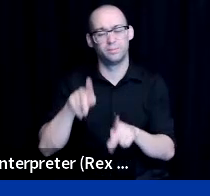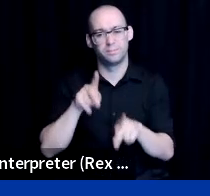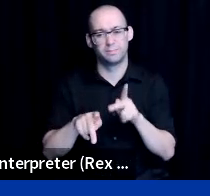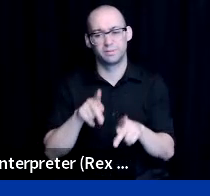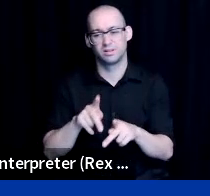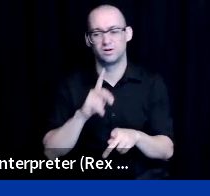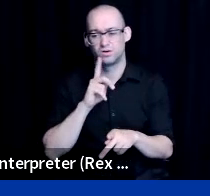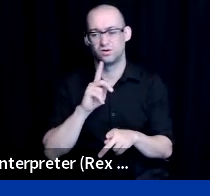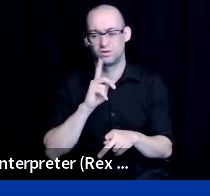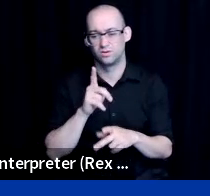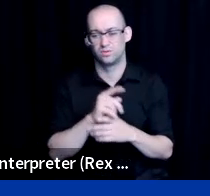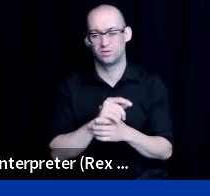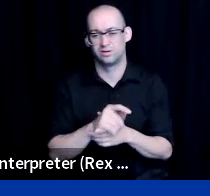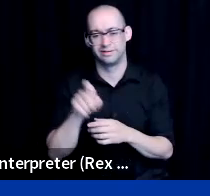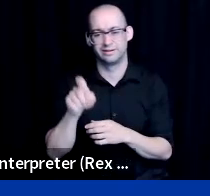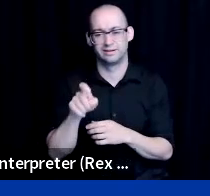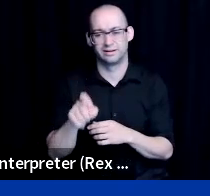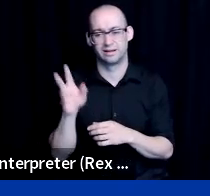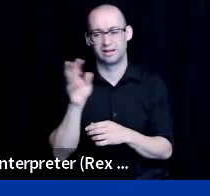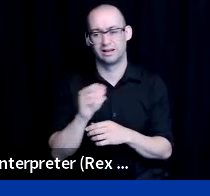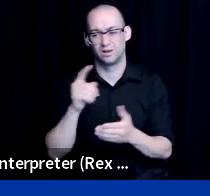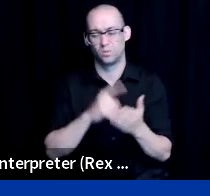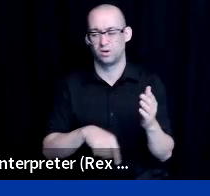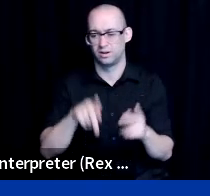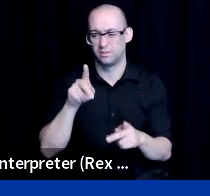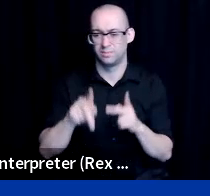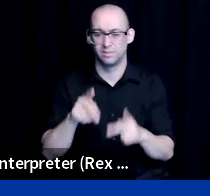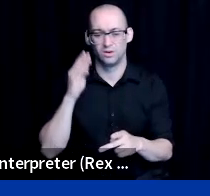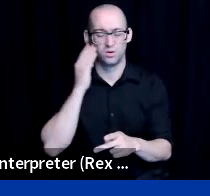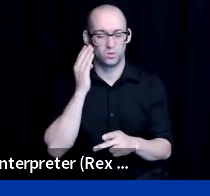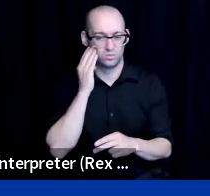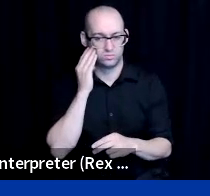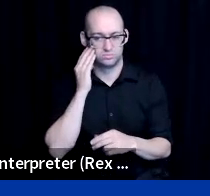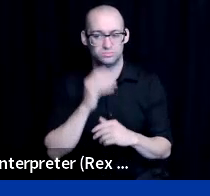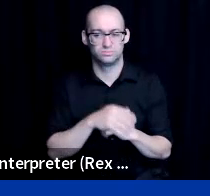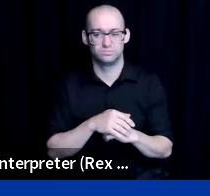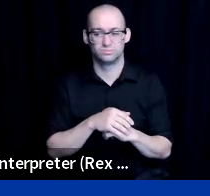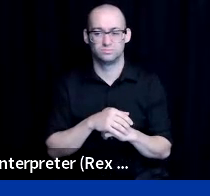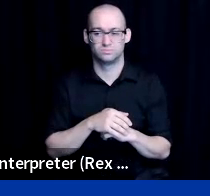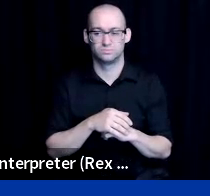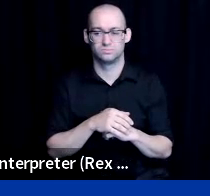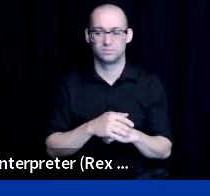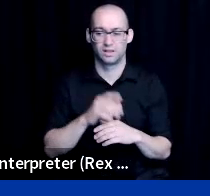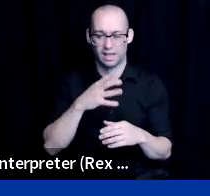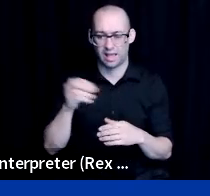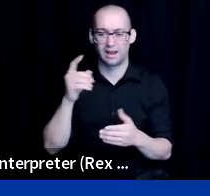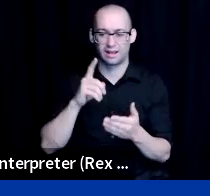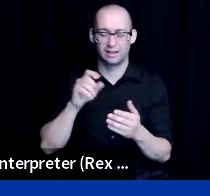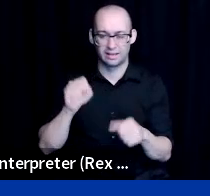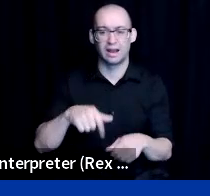are needing and what people know, and can help each